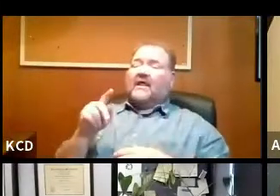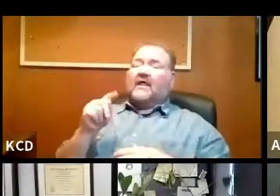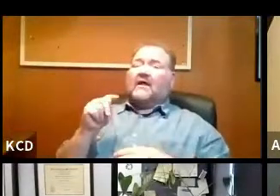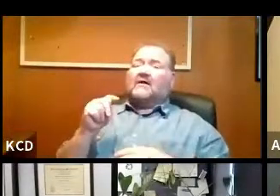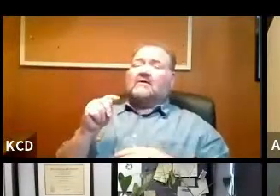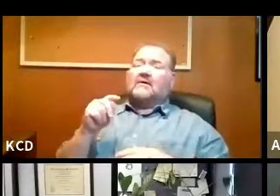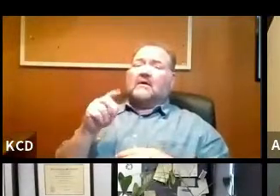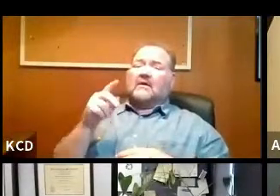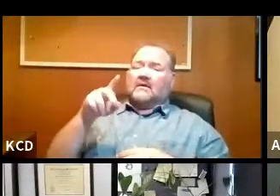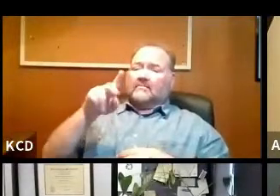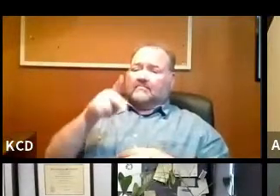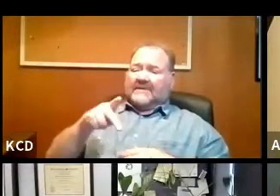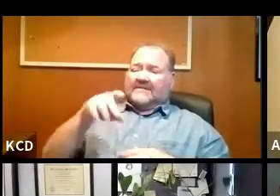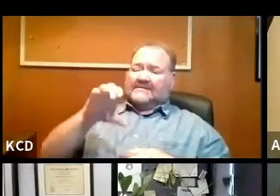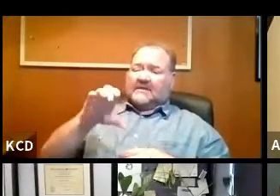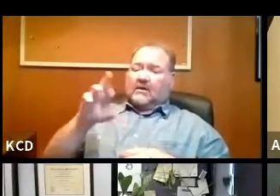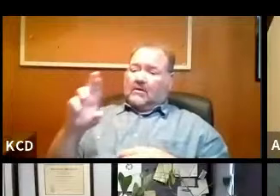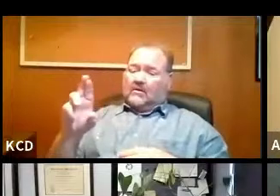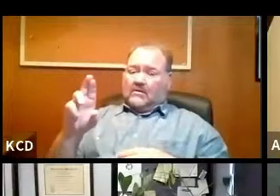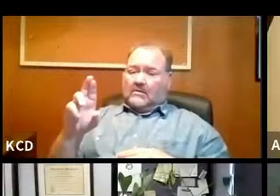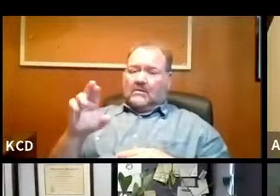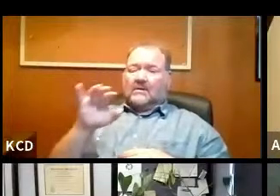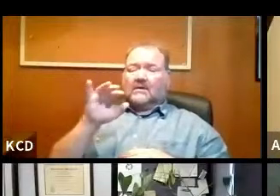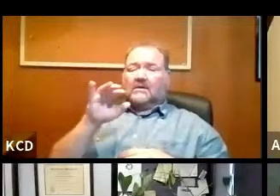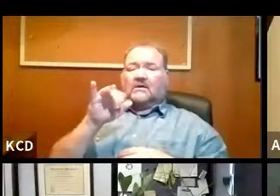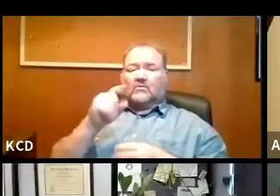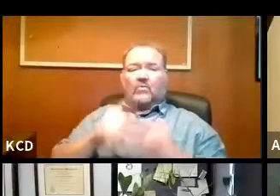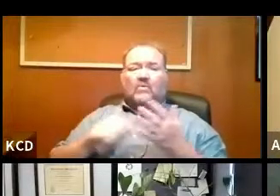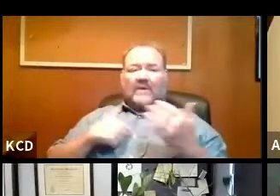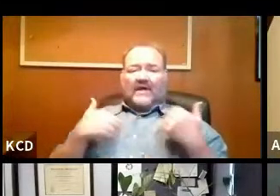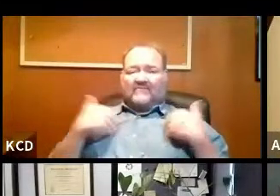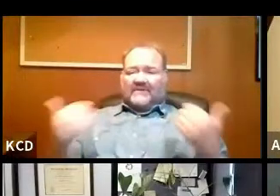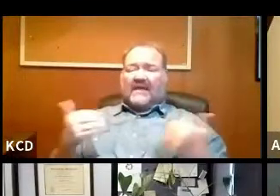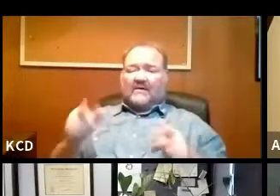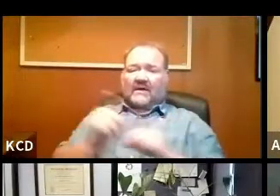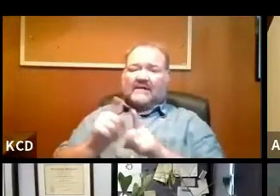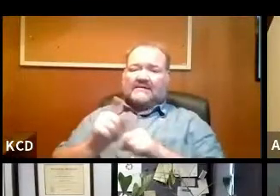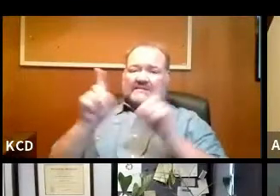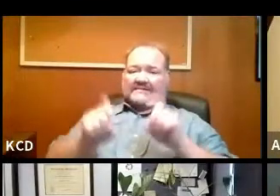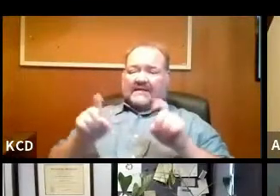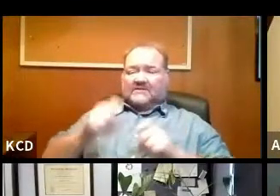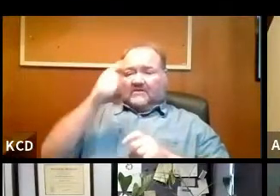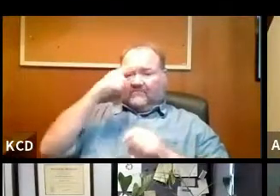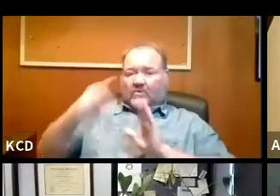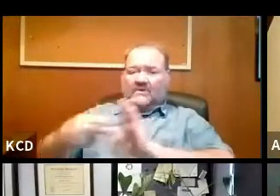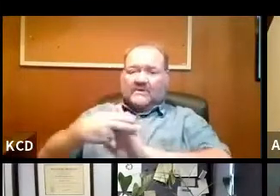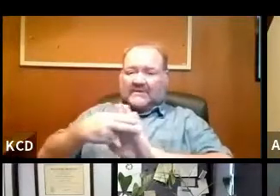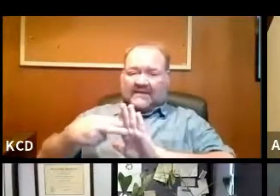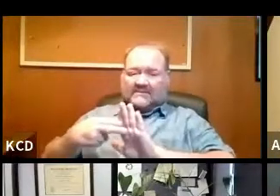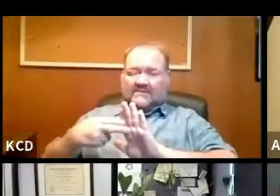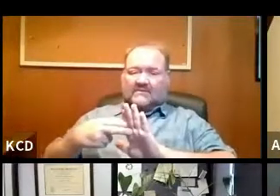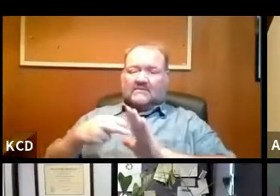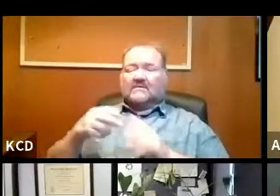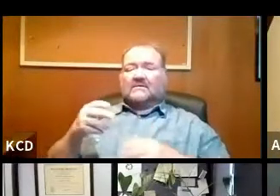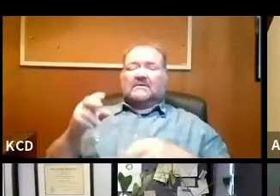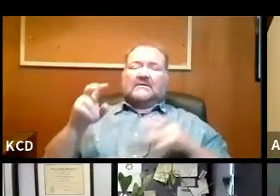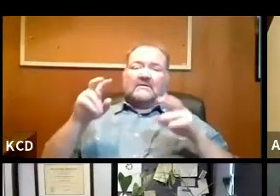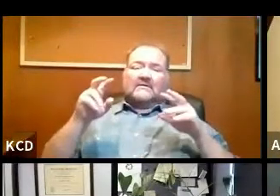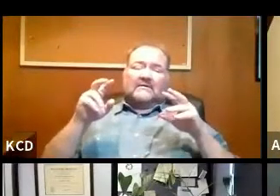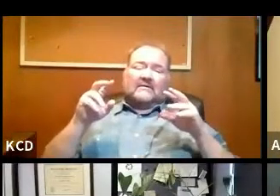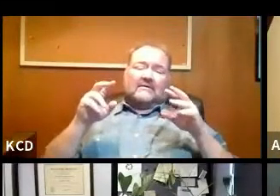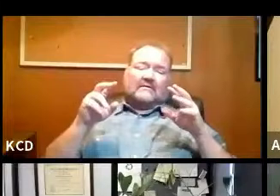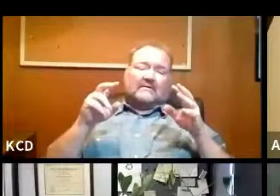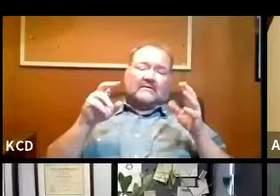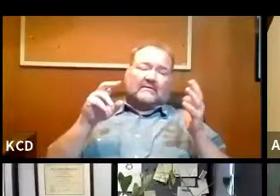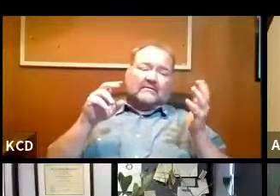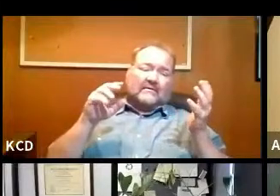The PCR is what we have right now is the gold standard test for the diagnostic side. And